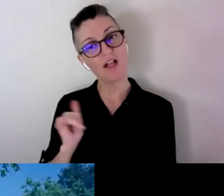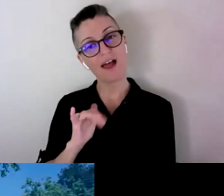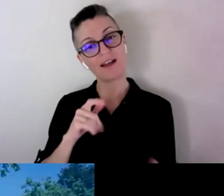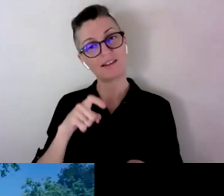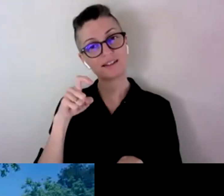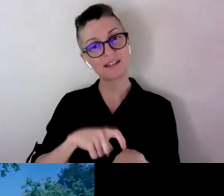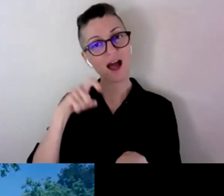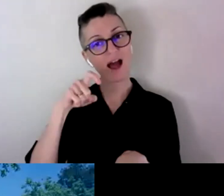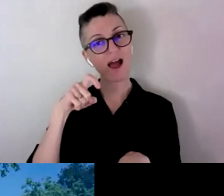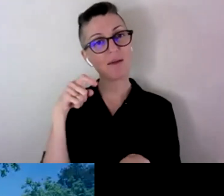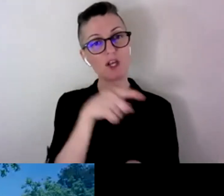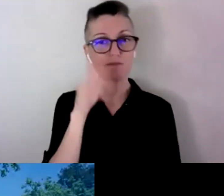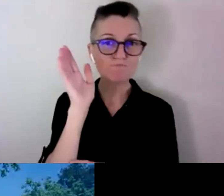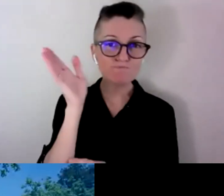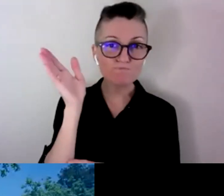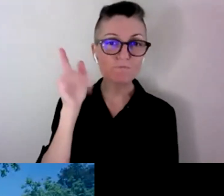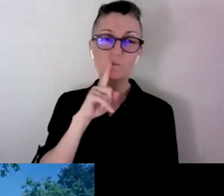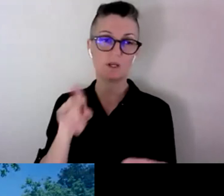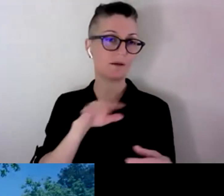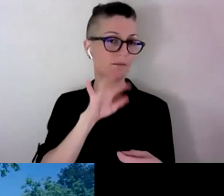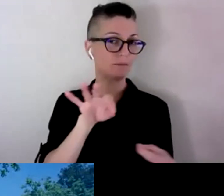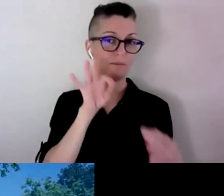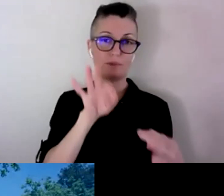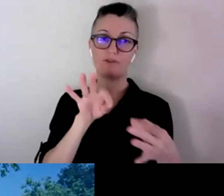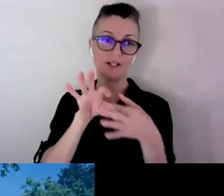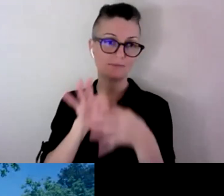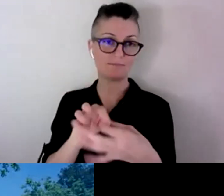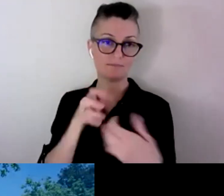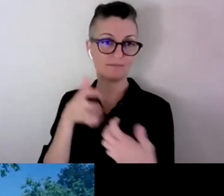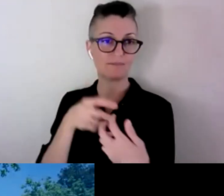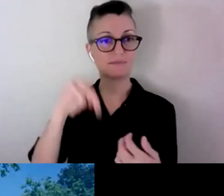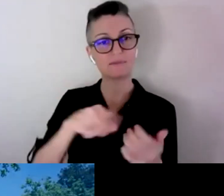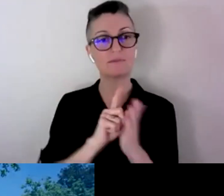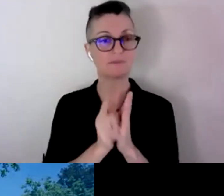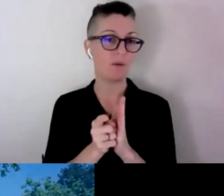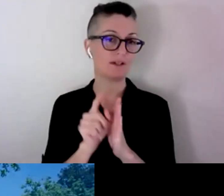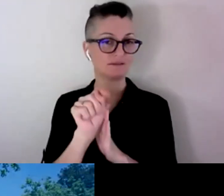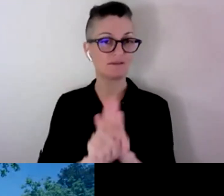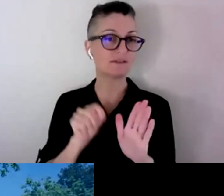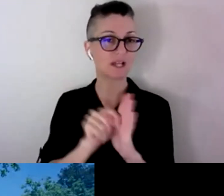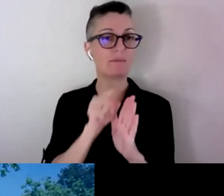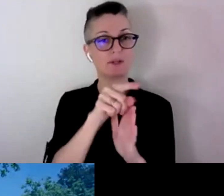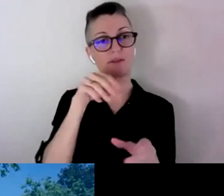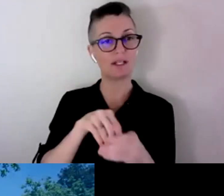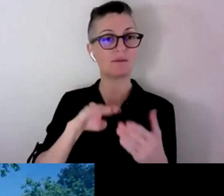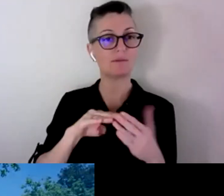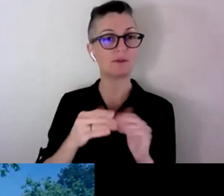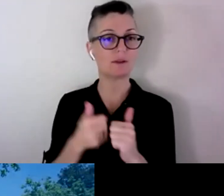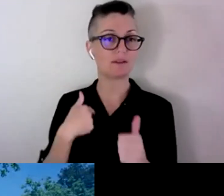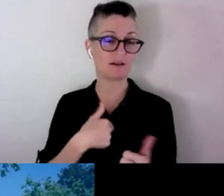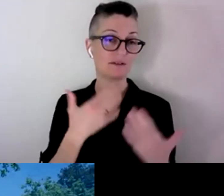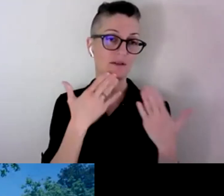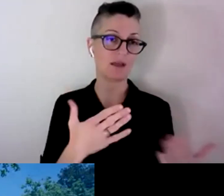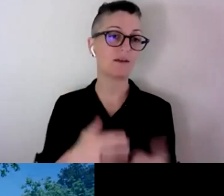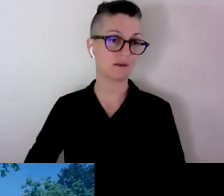such that you were speaking very much to the moment, and appreciate the being in community with us today. So thank you.